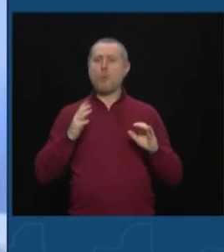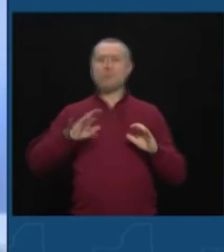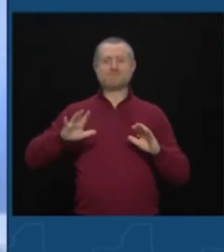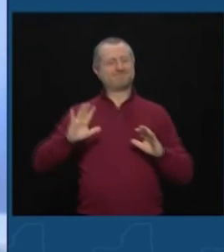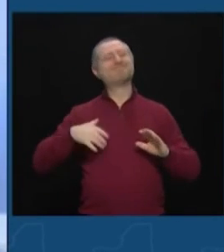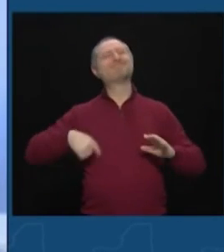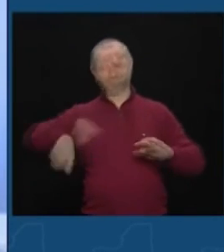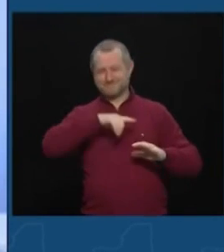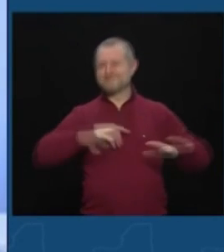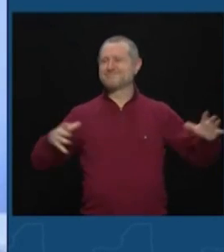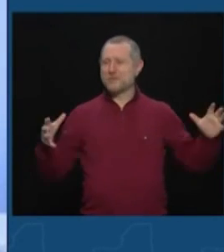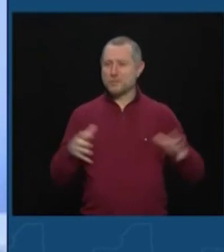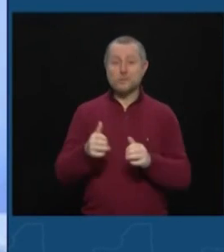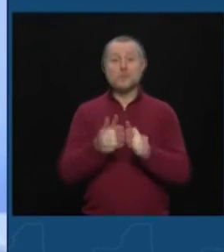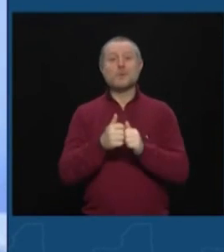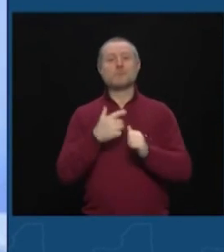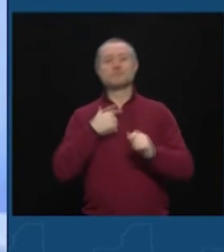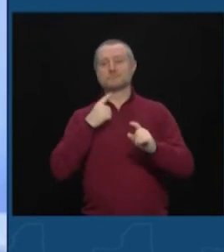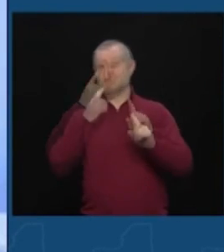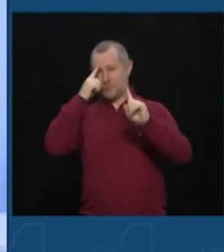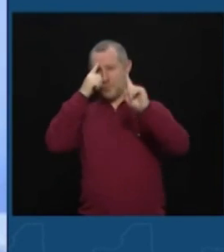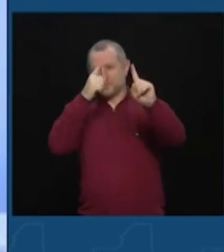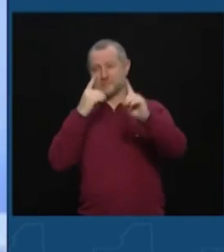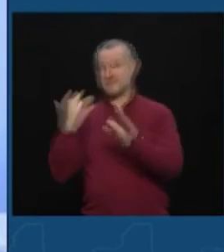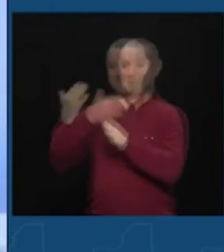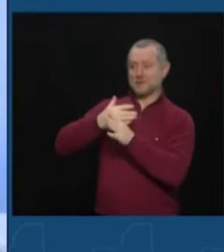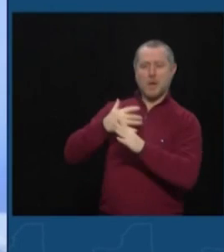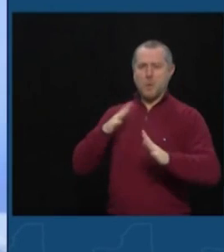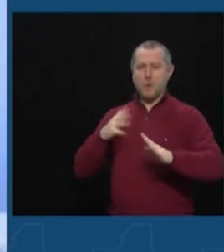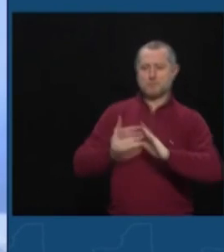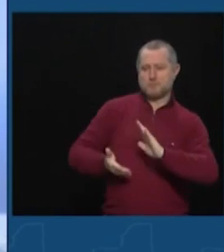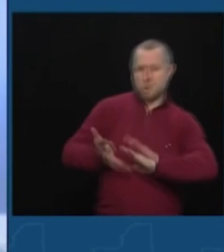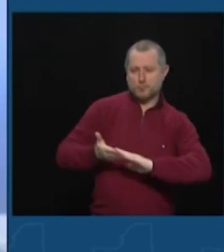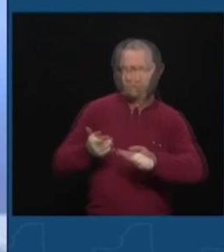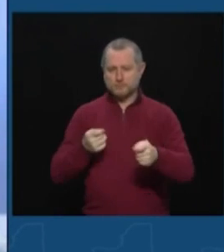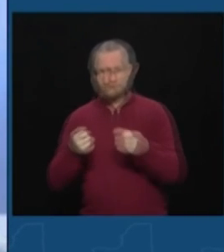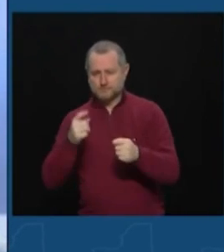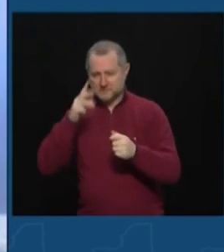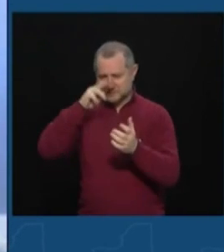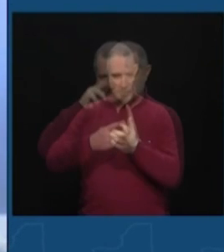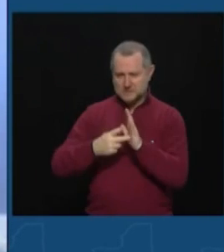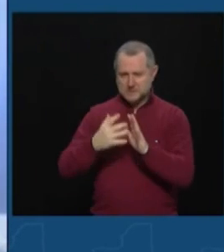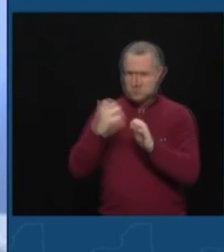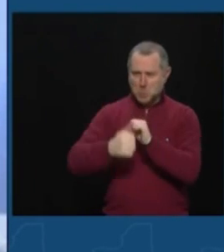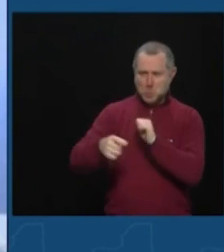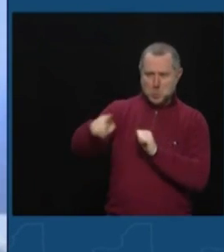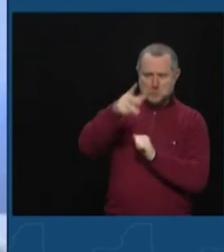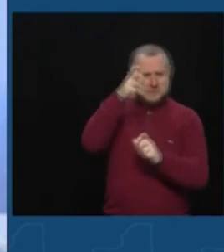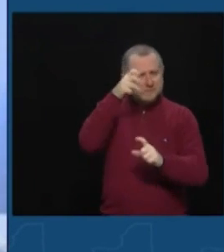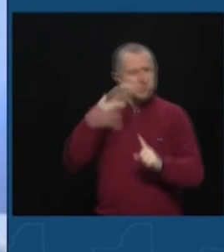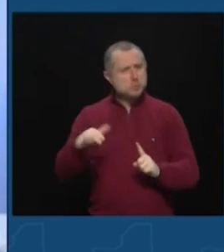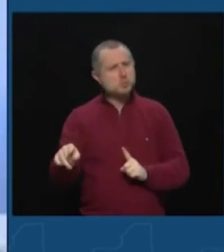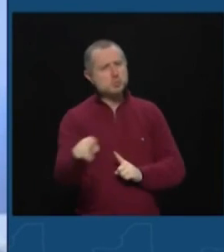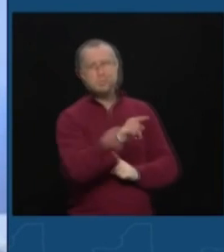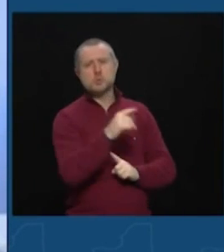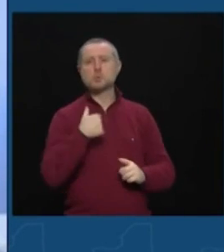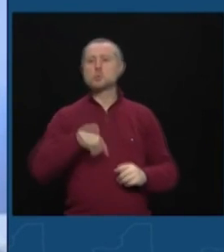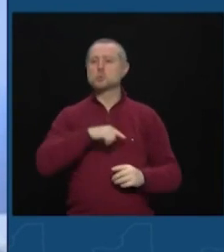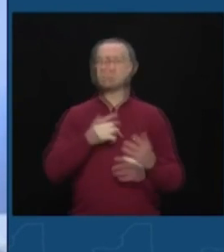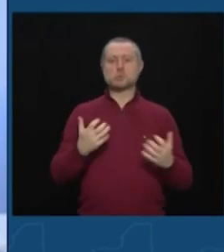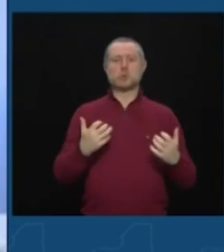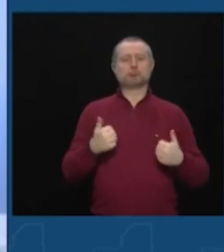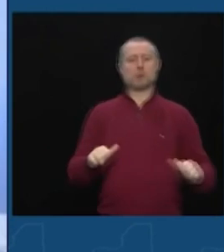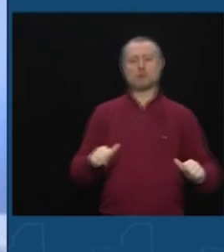our operations. Their intent is truly malicious. And that's why we want to take serious steps here today to disrupt. They're trying to disrupt